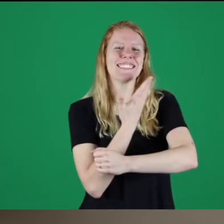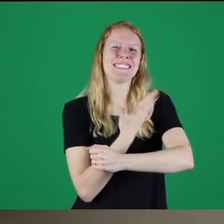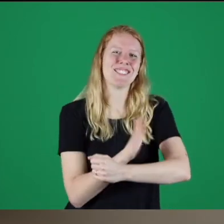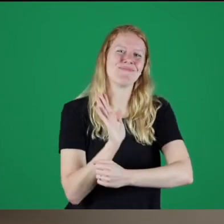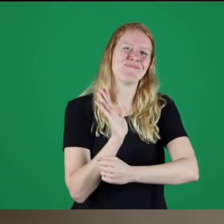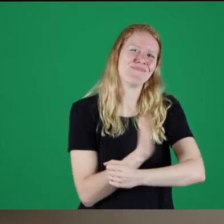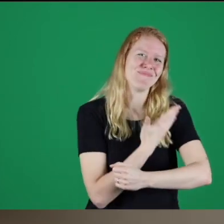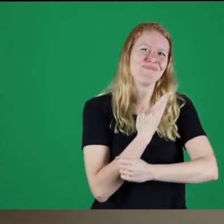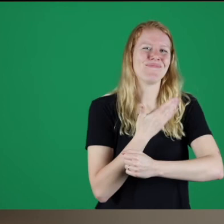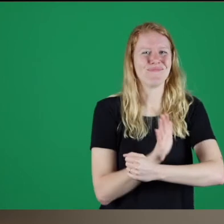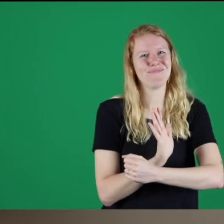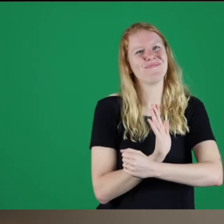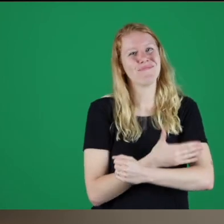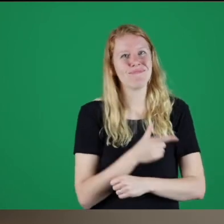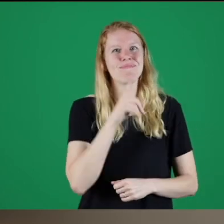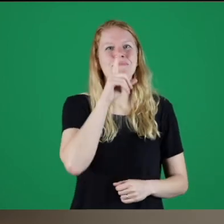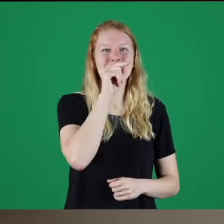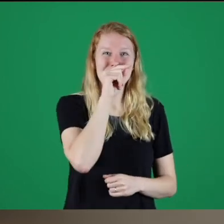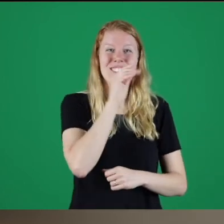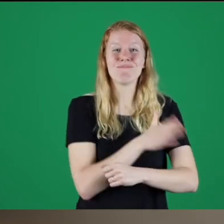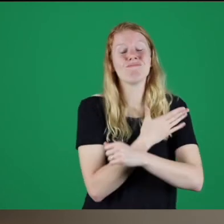en fin kagalamanjang.